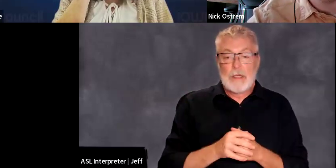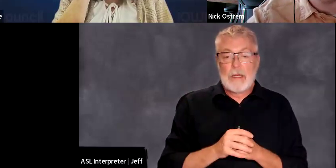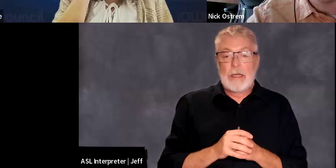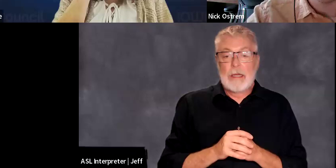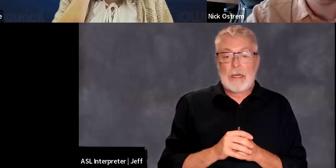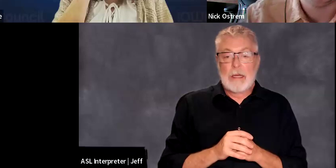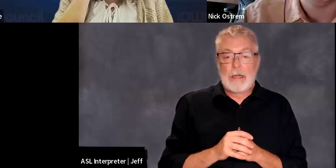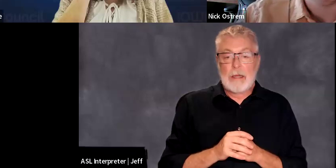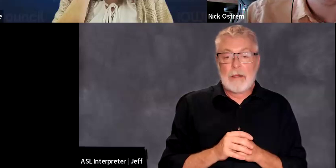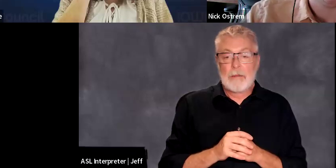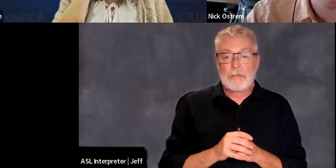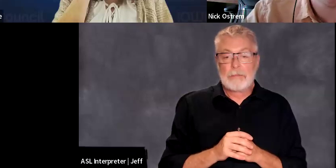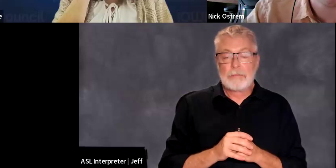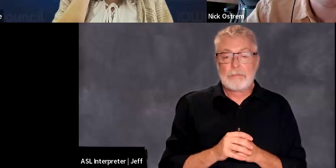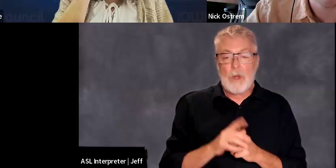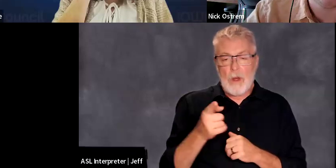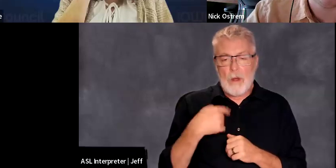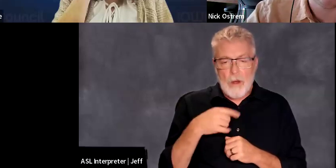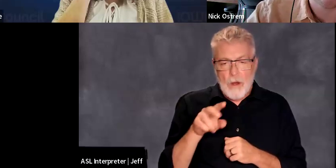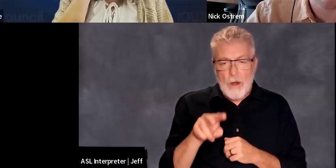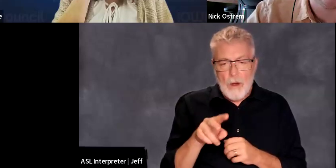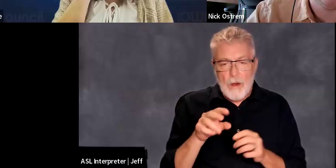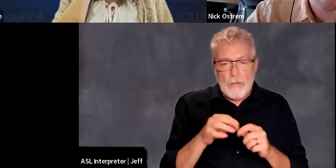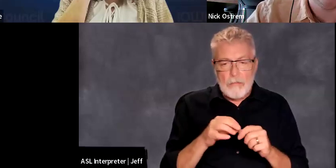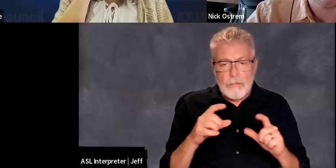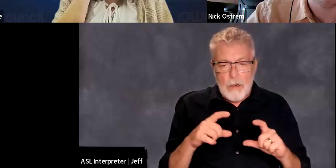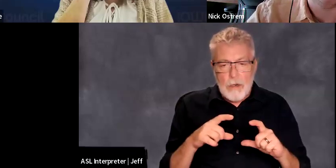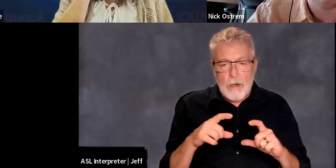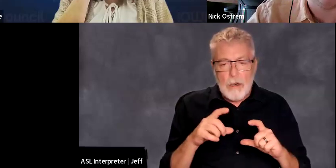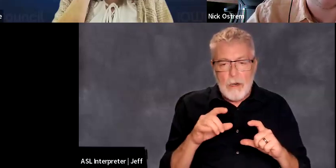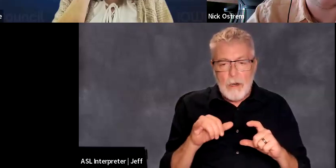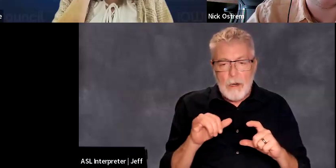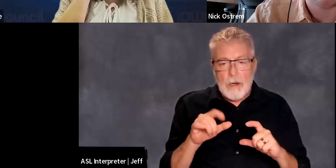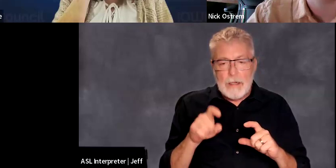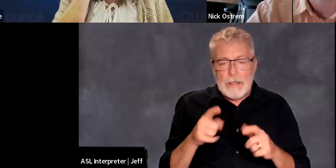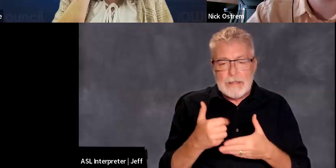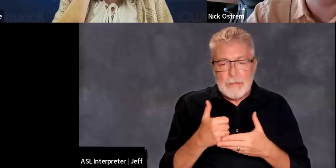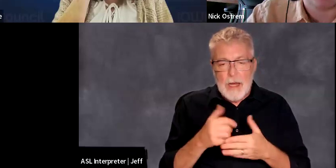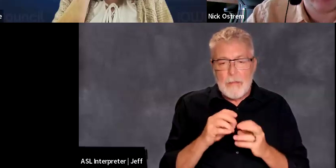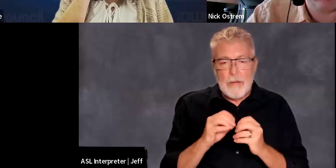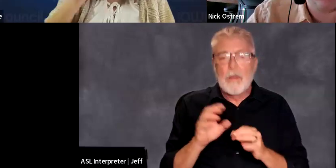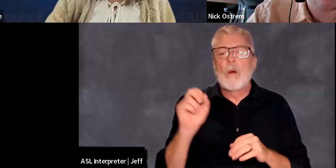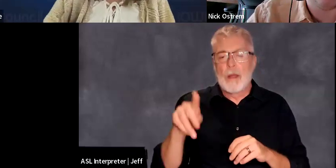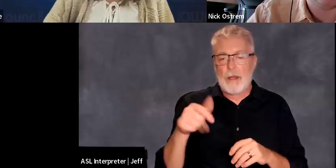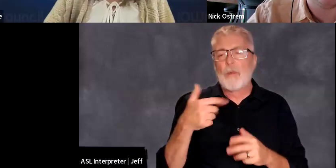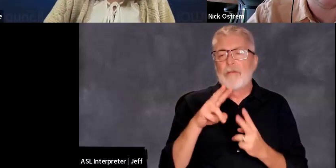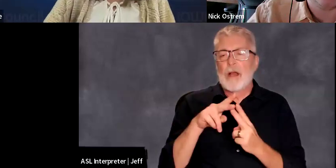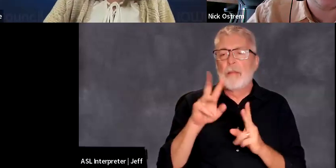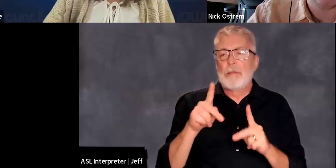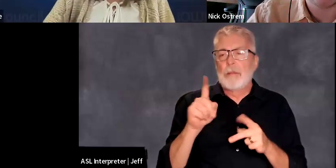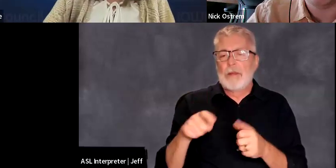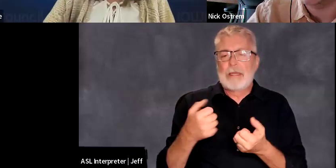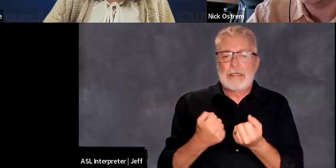PrepWise. Ah, got the core recording. I could use a bit of help, it sounds like. All right, so we got a couple of people who need